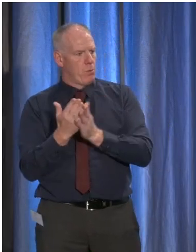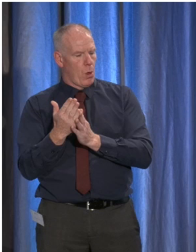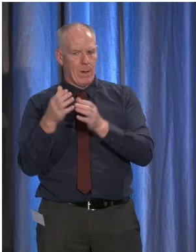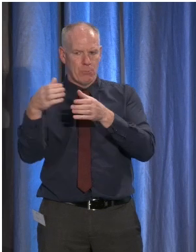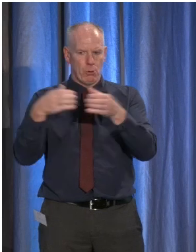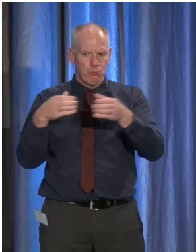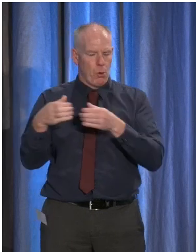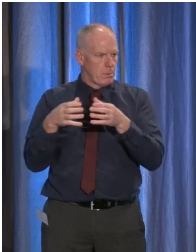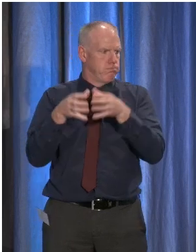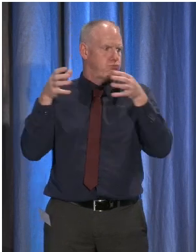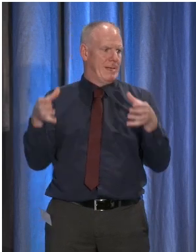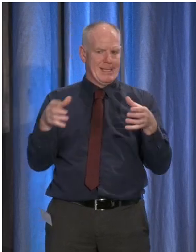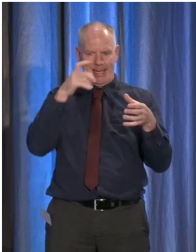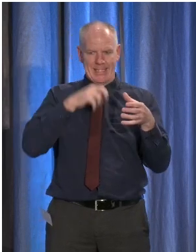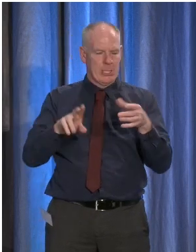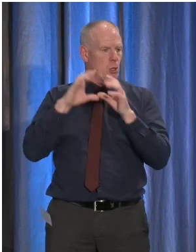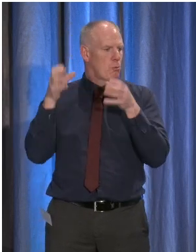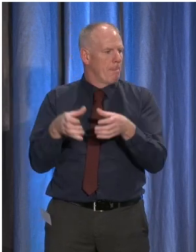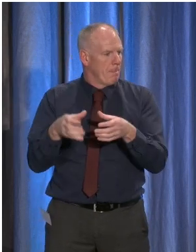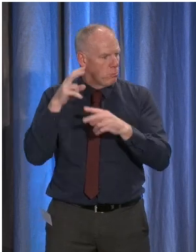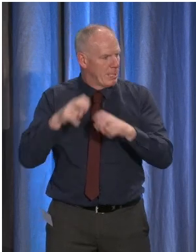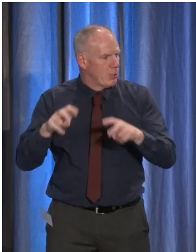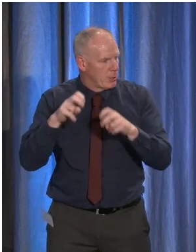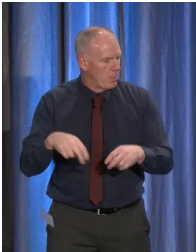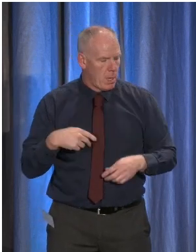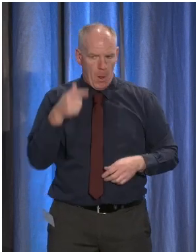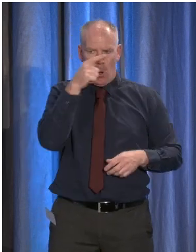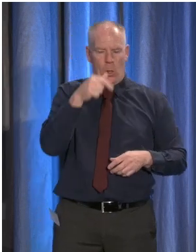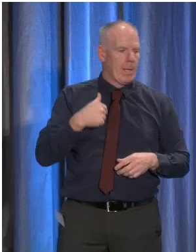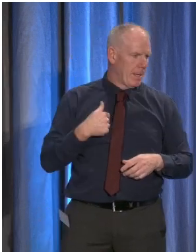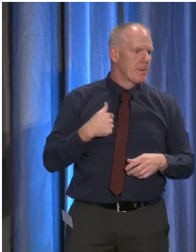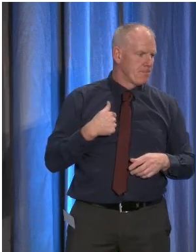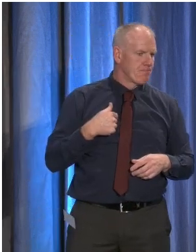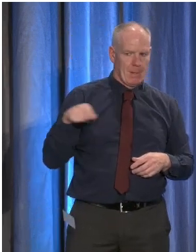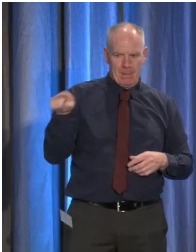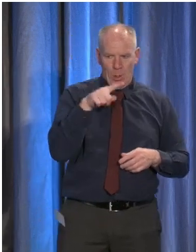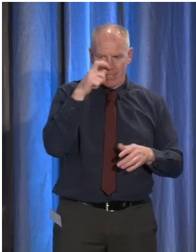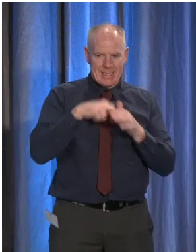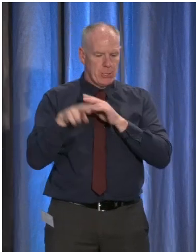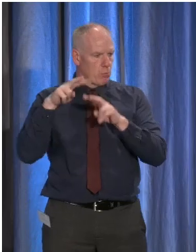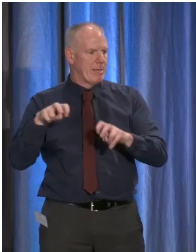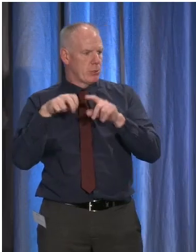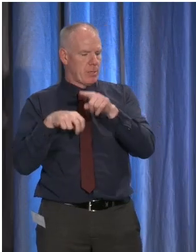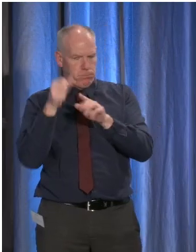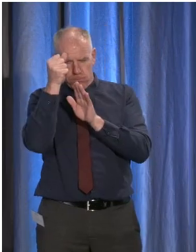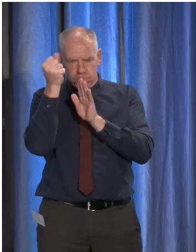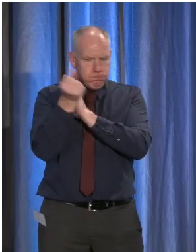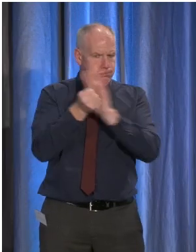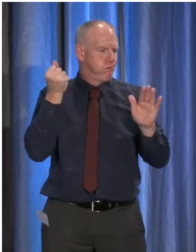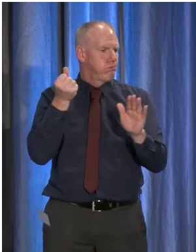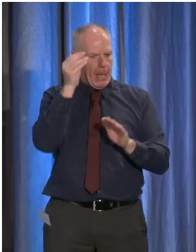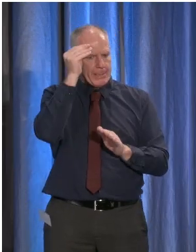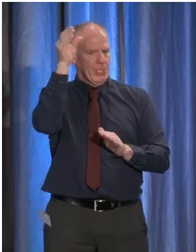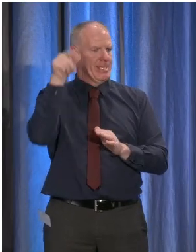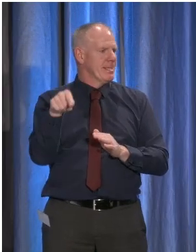such a fantastic bunch of teacher researchers. We were so fortunate. These teachers had immense experience and expertise